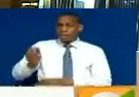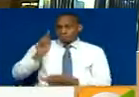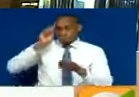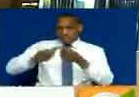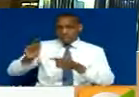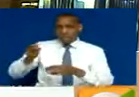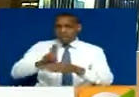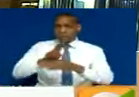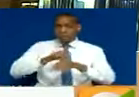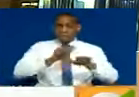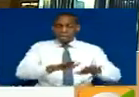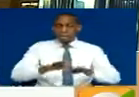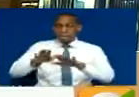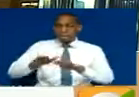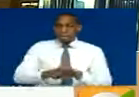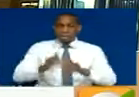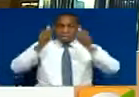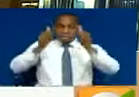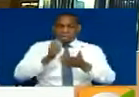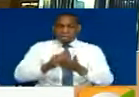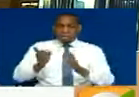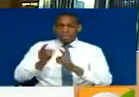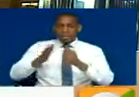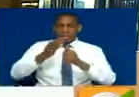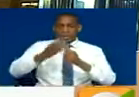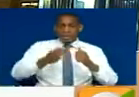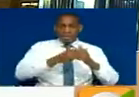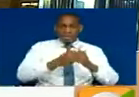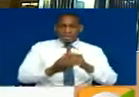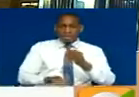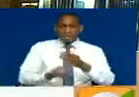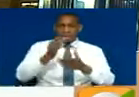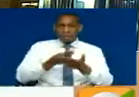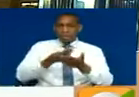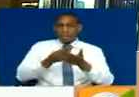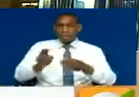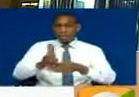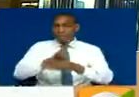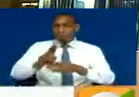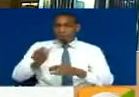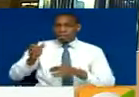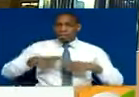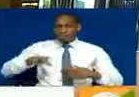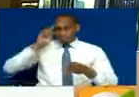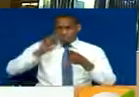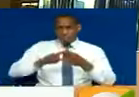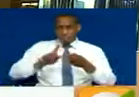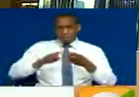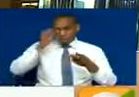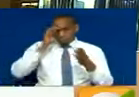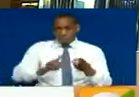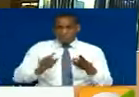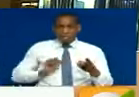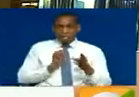candidates can spend on the campaign trail. So a gazette notice on the 9th of August had set out spending limits for presidential, governors,